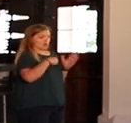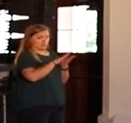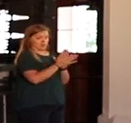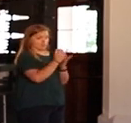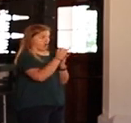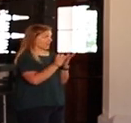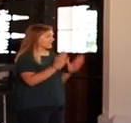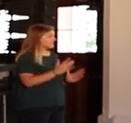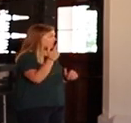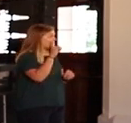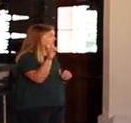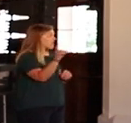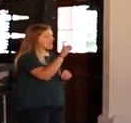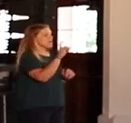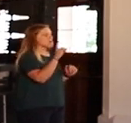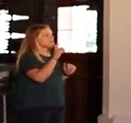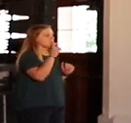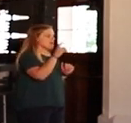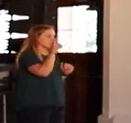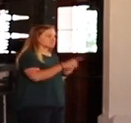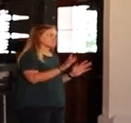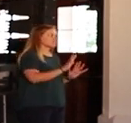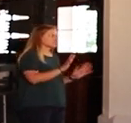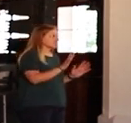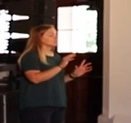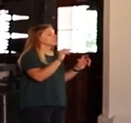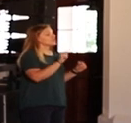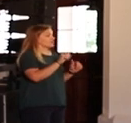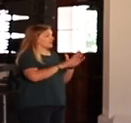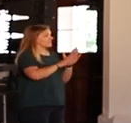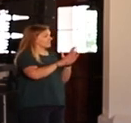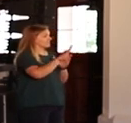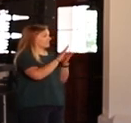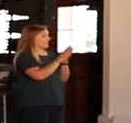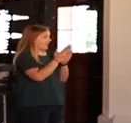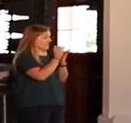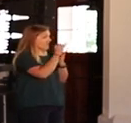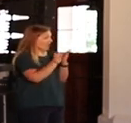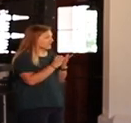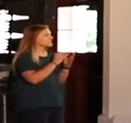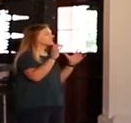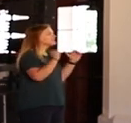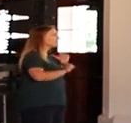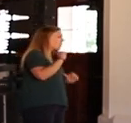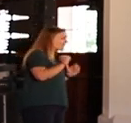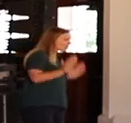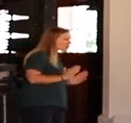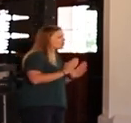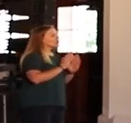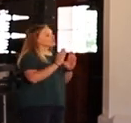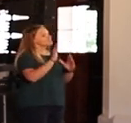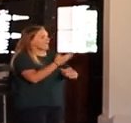become artists? Not necessarily. Certainly, you can develop yourself as an artist, a performer, a dancer, writer,